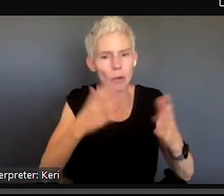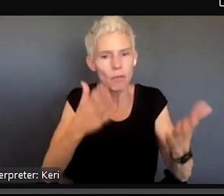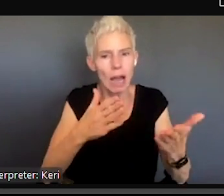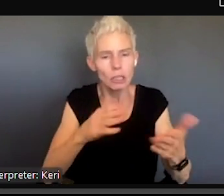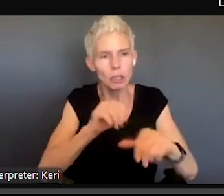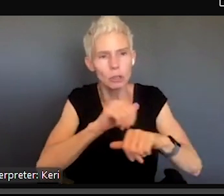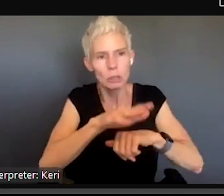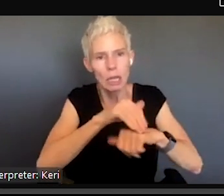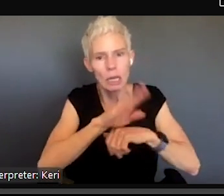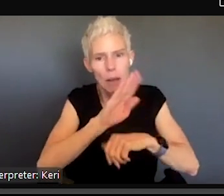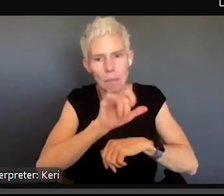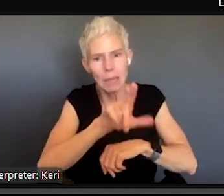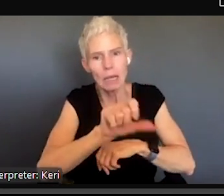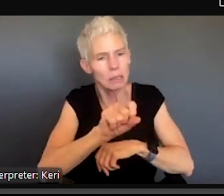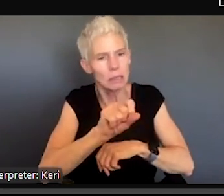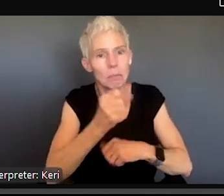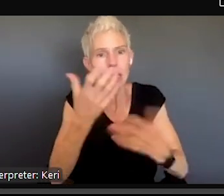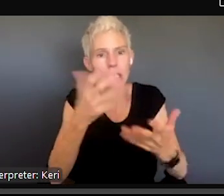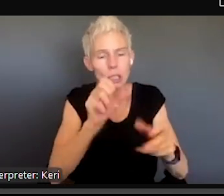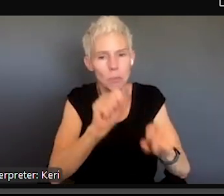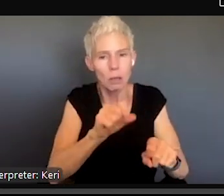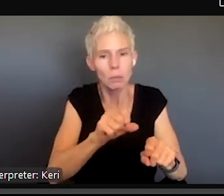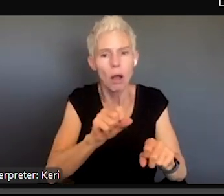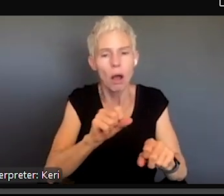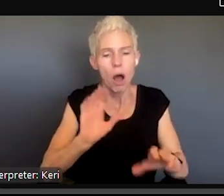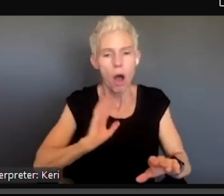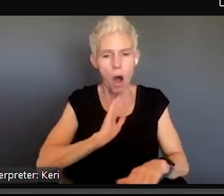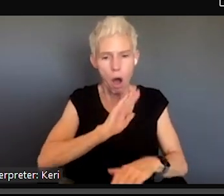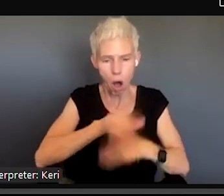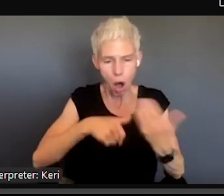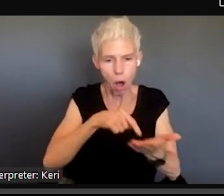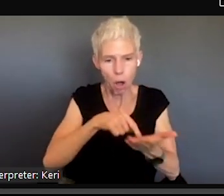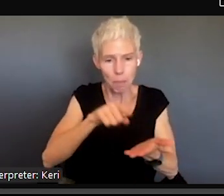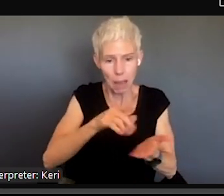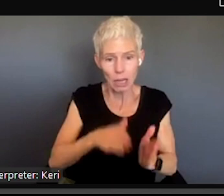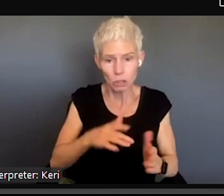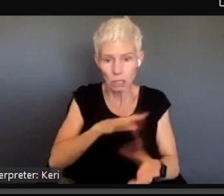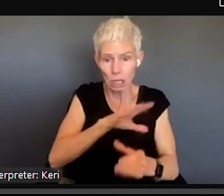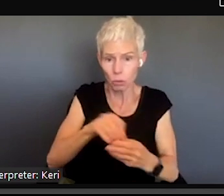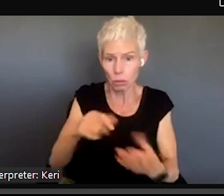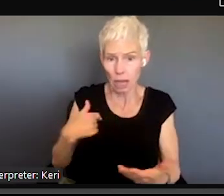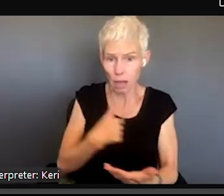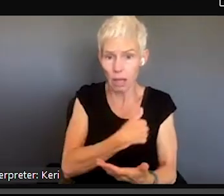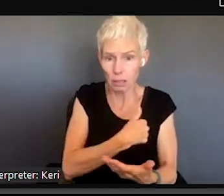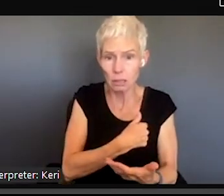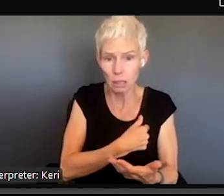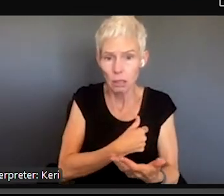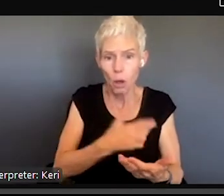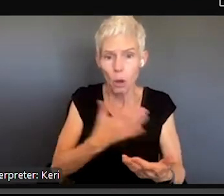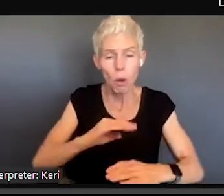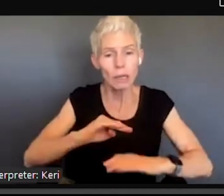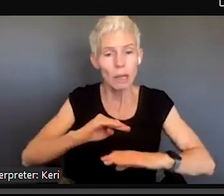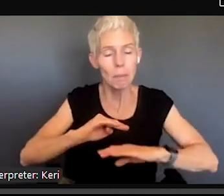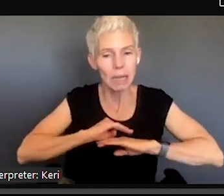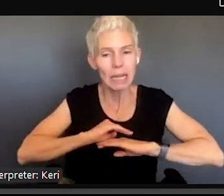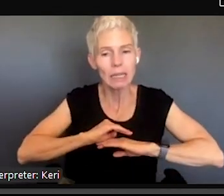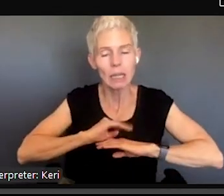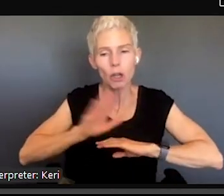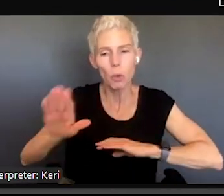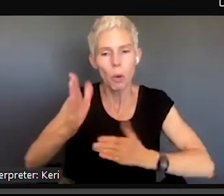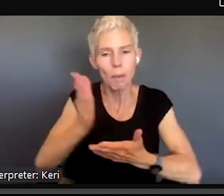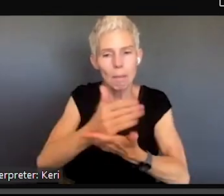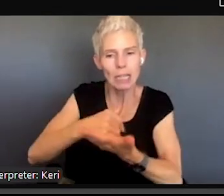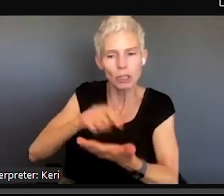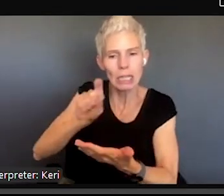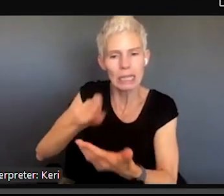as they can, all payers, including us. And then to meet the needs within your budget, we